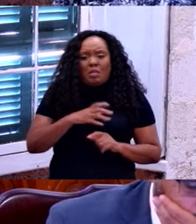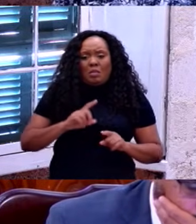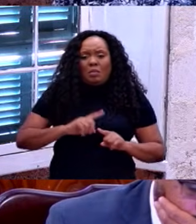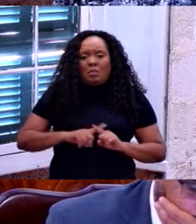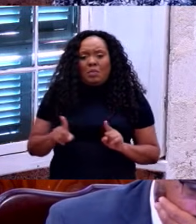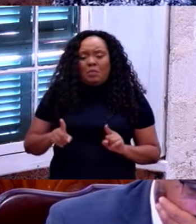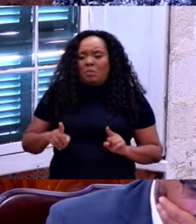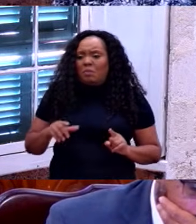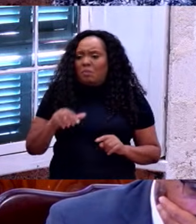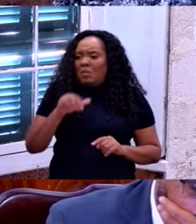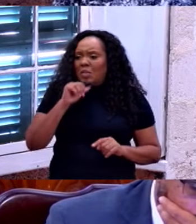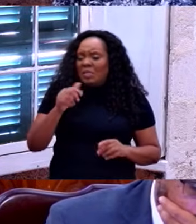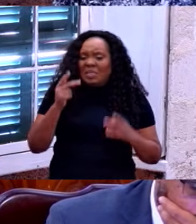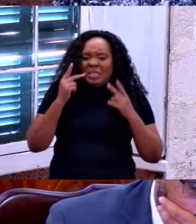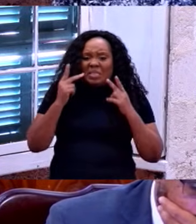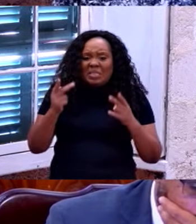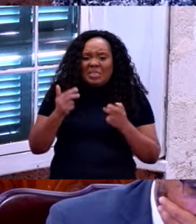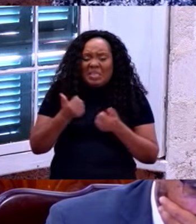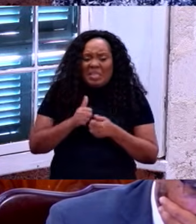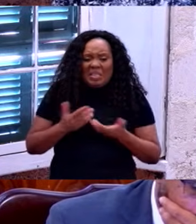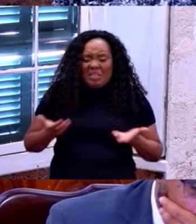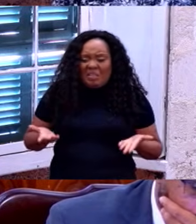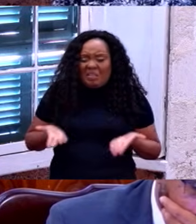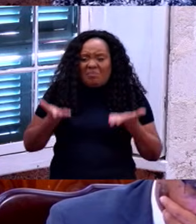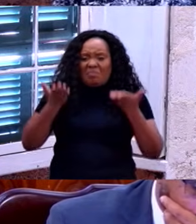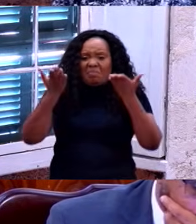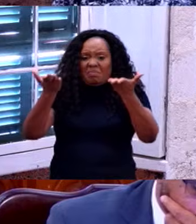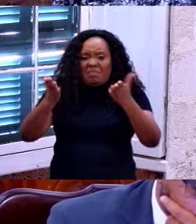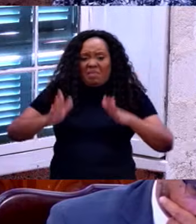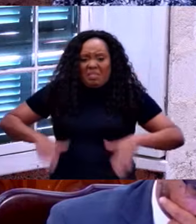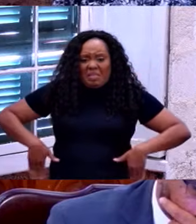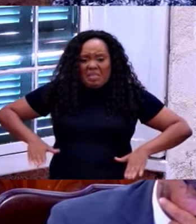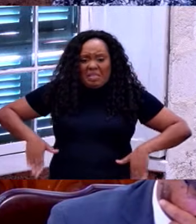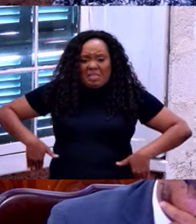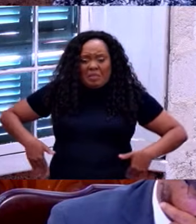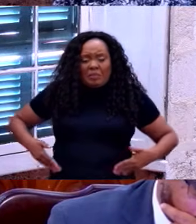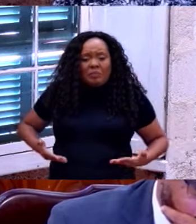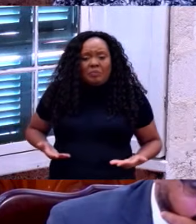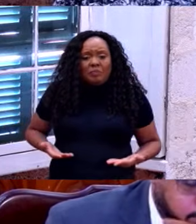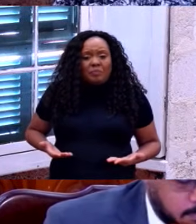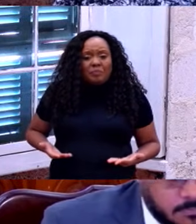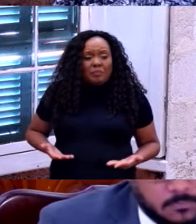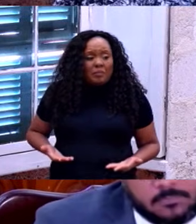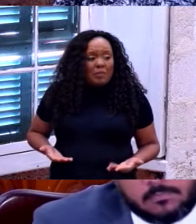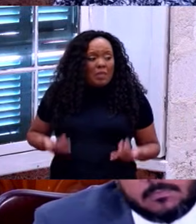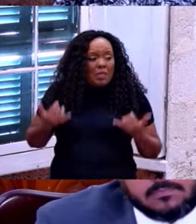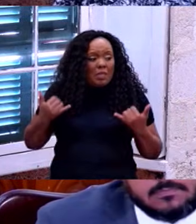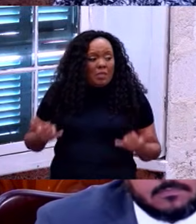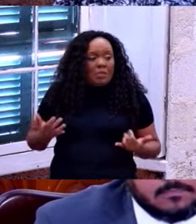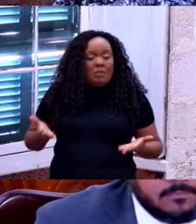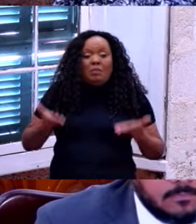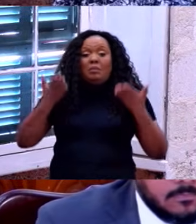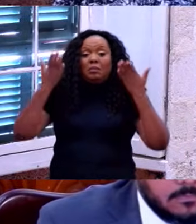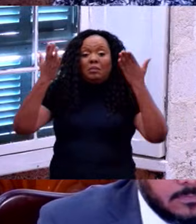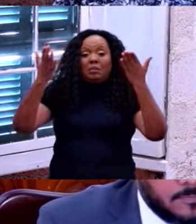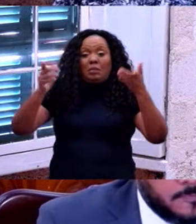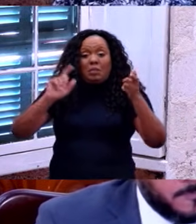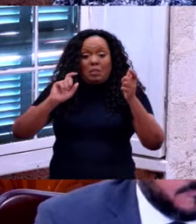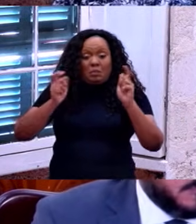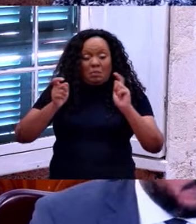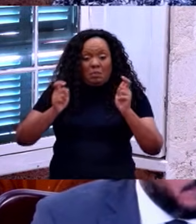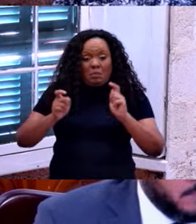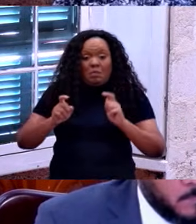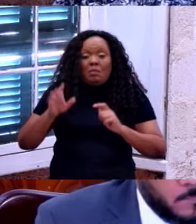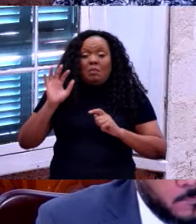yet. And so are these proposed amendments a part of that